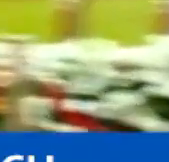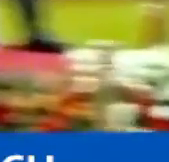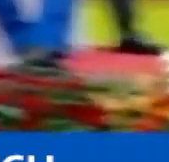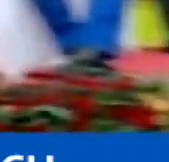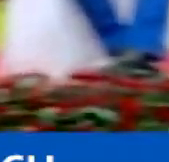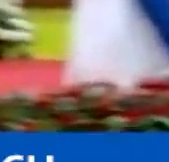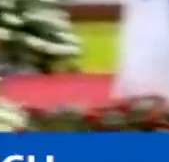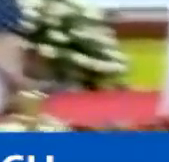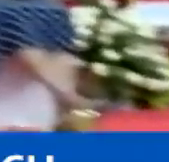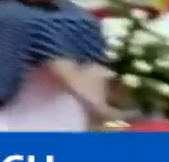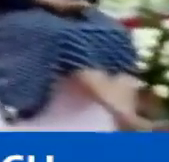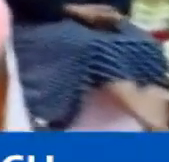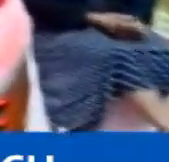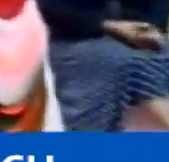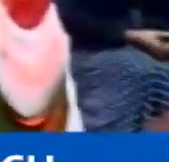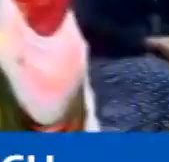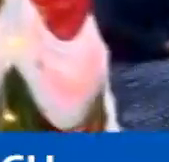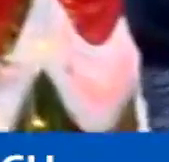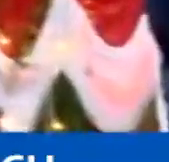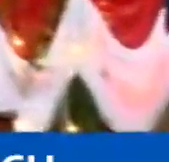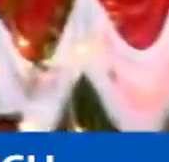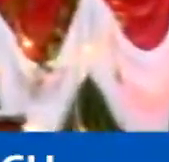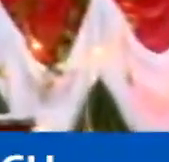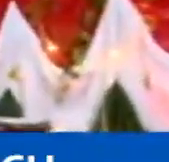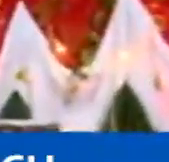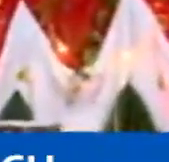When should you get married, Jesus?